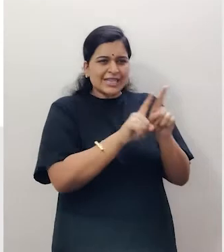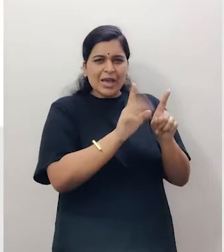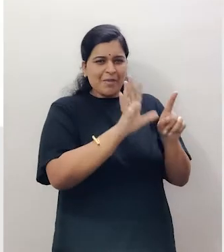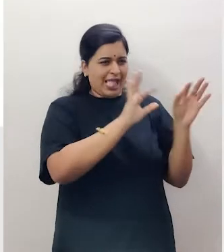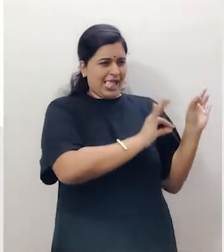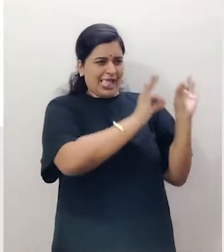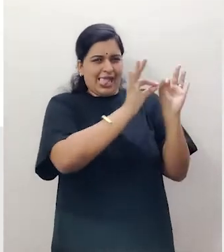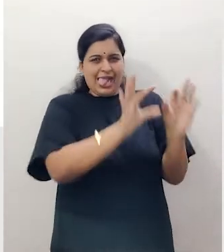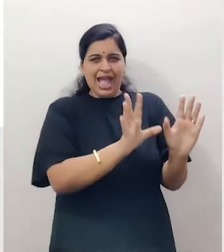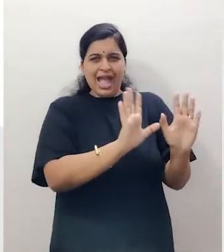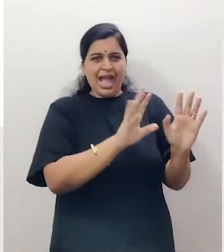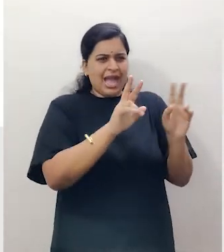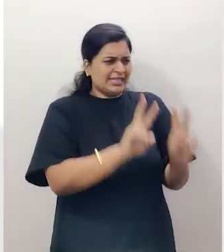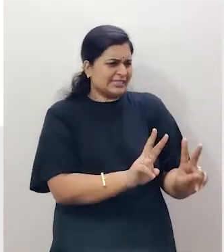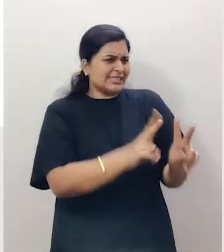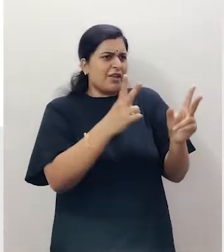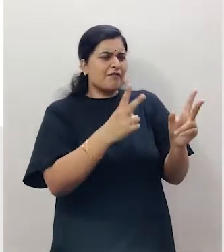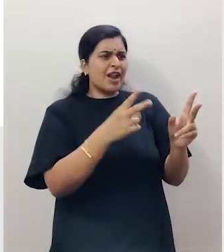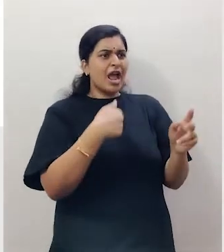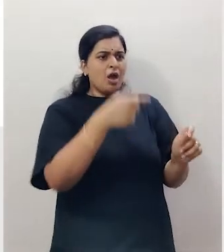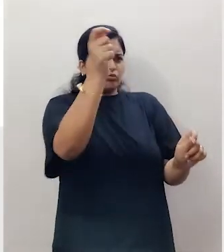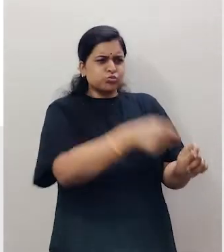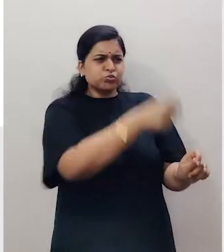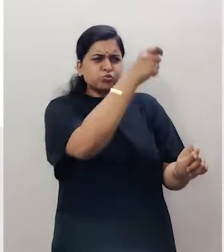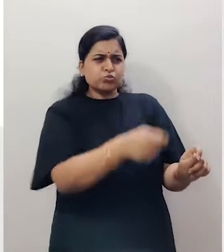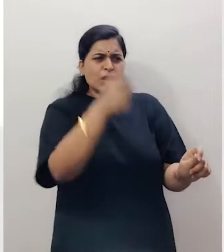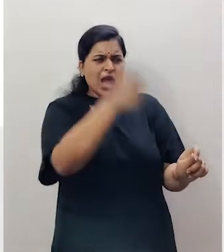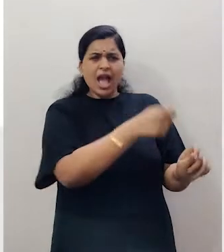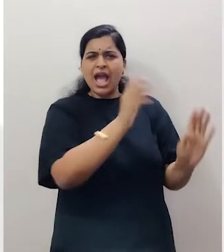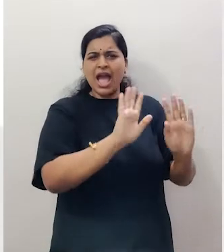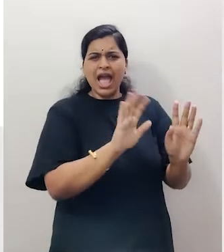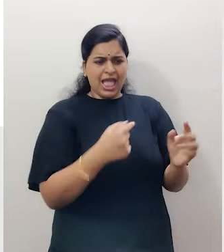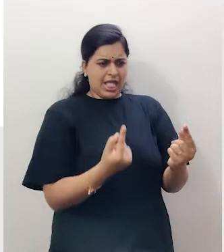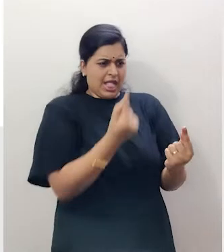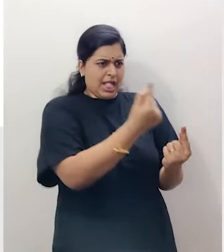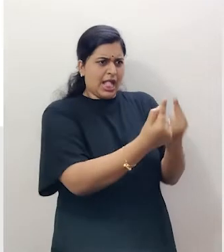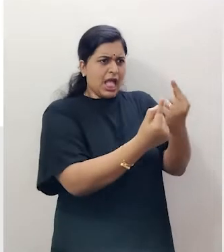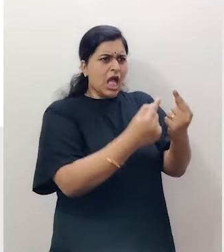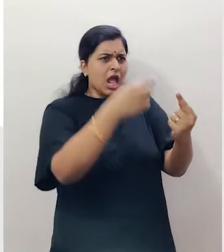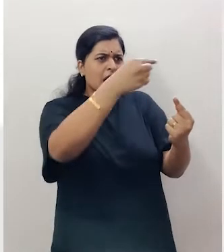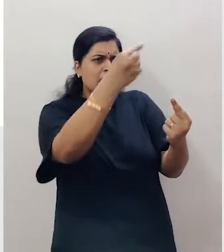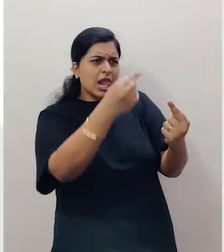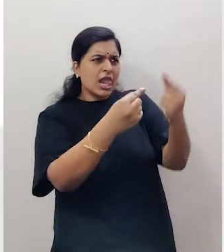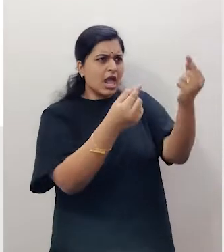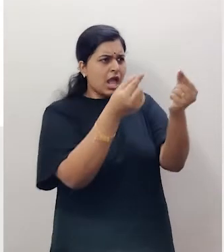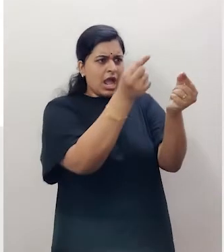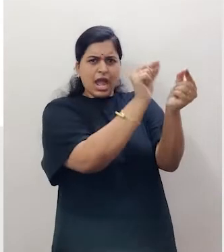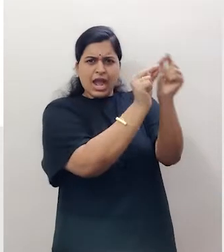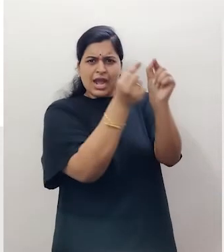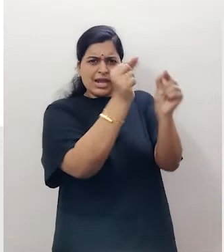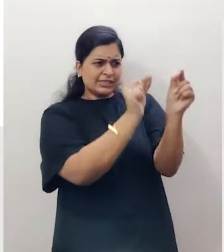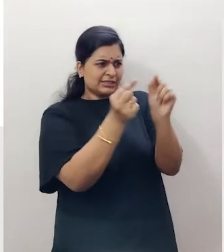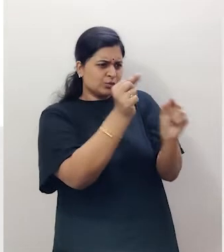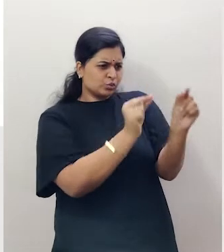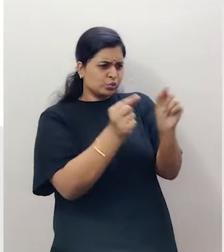there's a lightness and a sense of community within this work. Despite the pathos of the figures themselves, they're somewhat magical